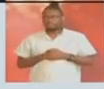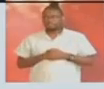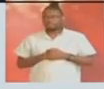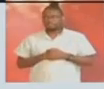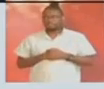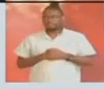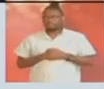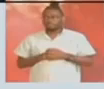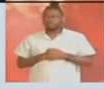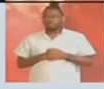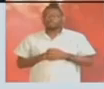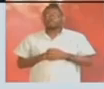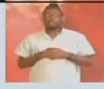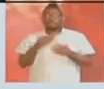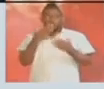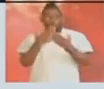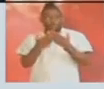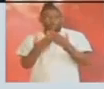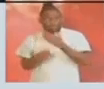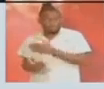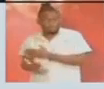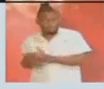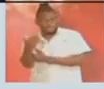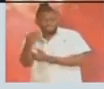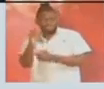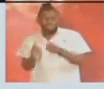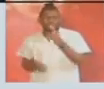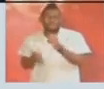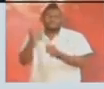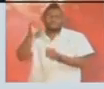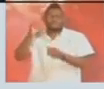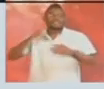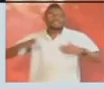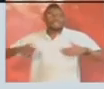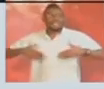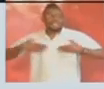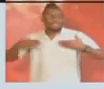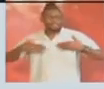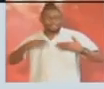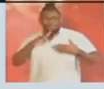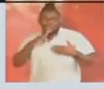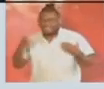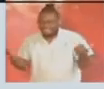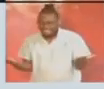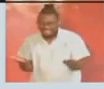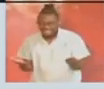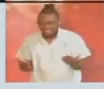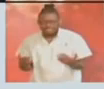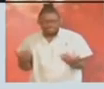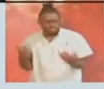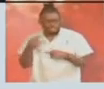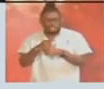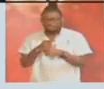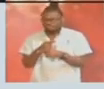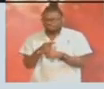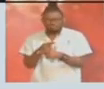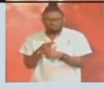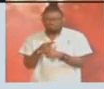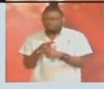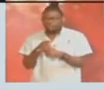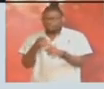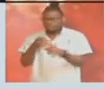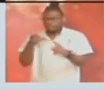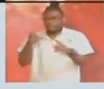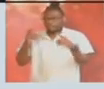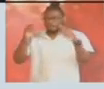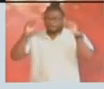Good morning, Trinidad and Tobago. We are pleased to have you join us for today's virtual media conference by the Ministry of Health as we